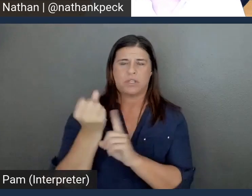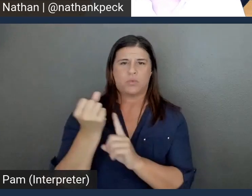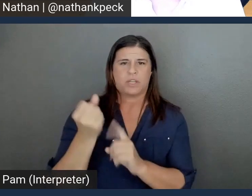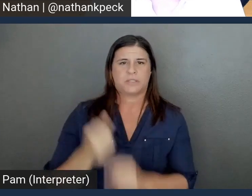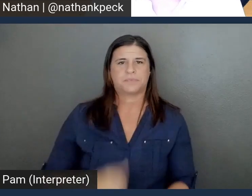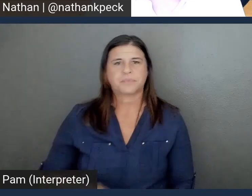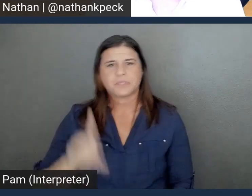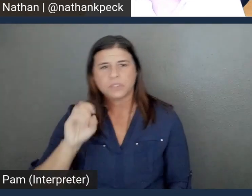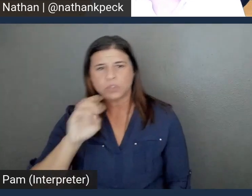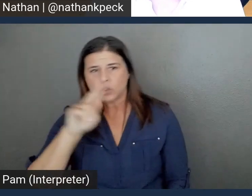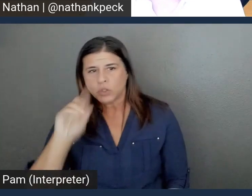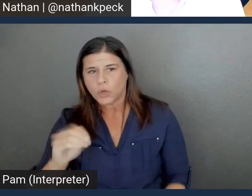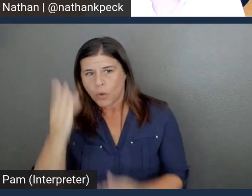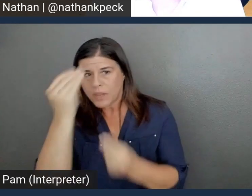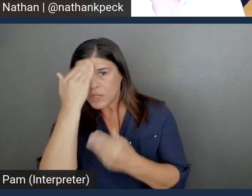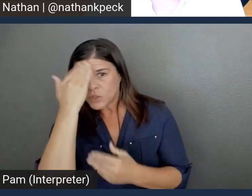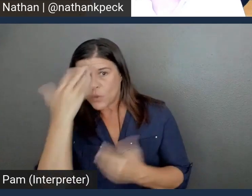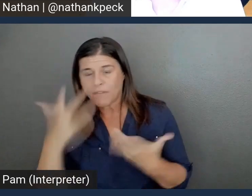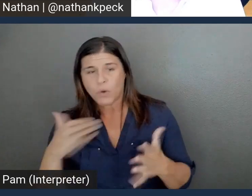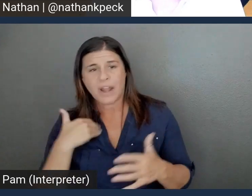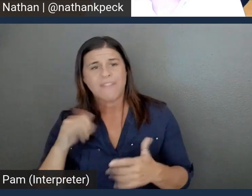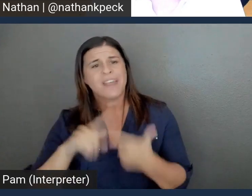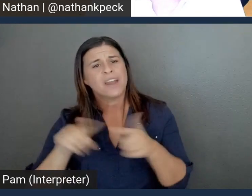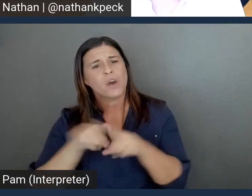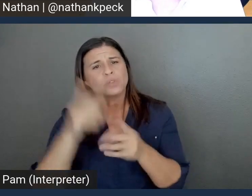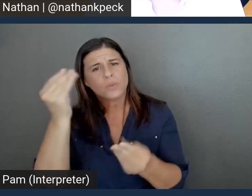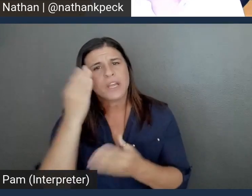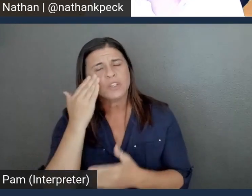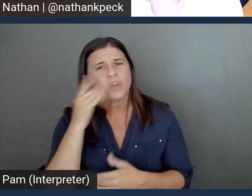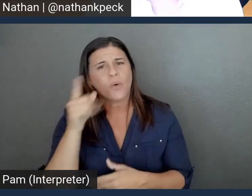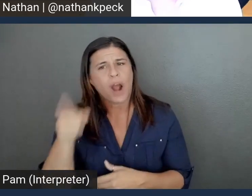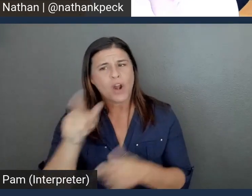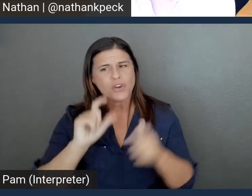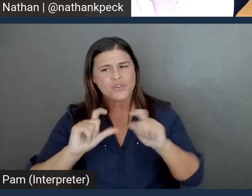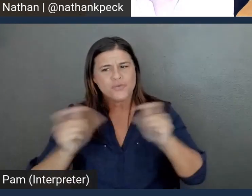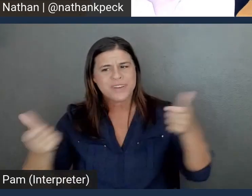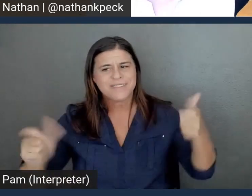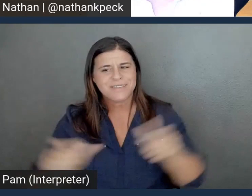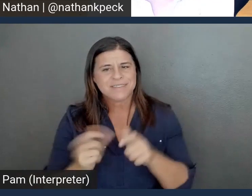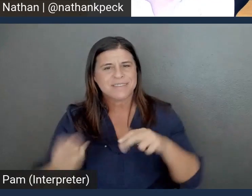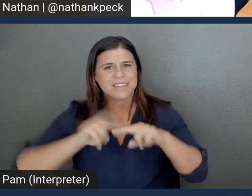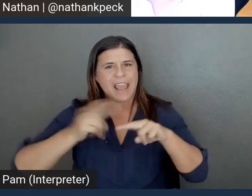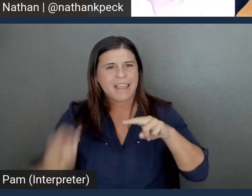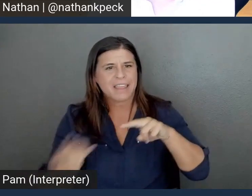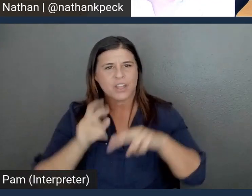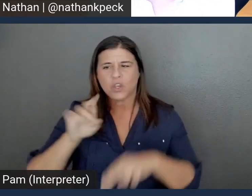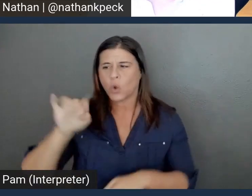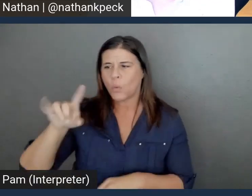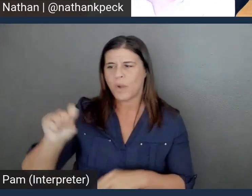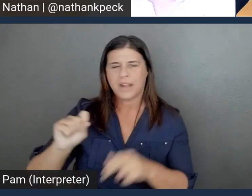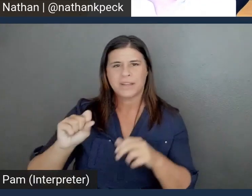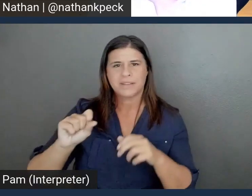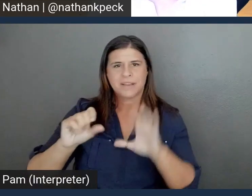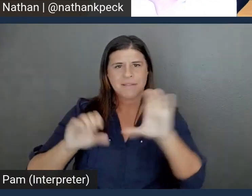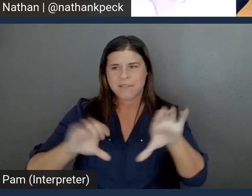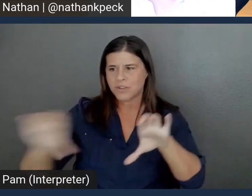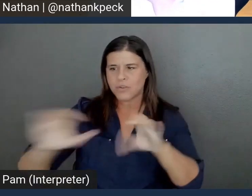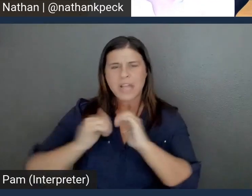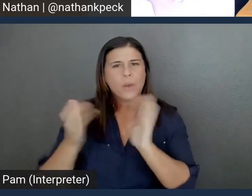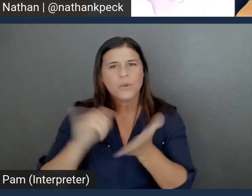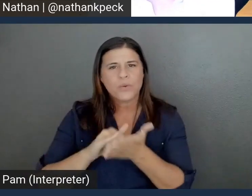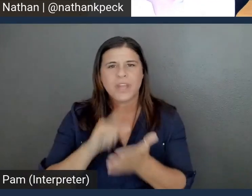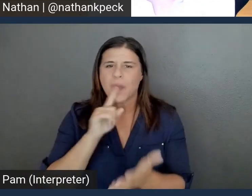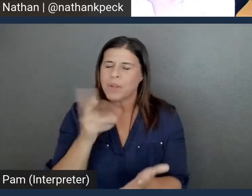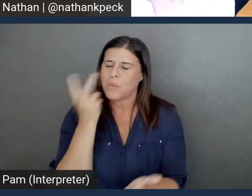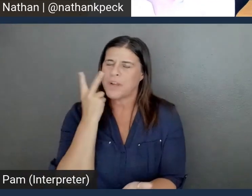let us know if you have these things, and also let us know, are you scaling your Redis clusters, and how are you doing it? I would really like to